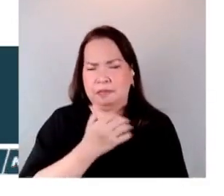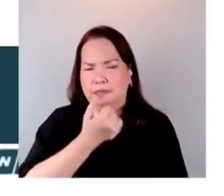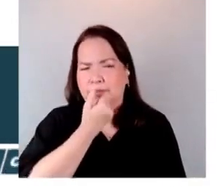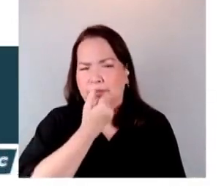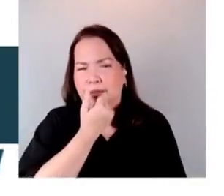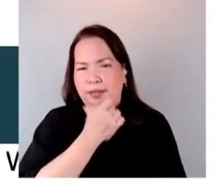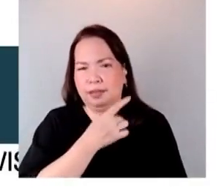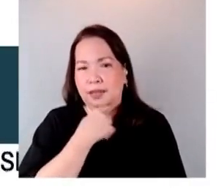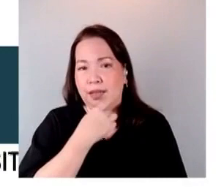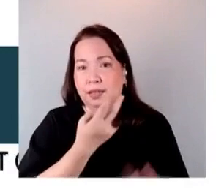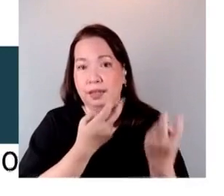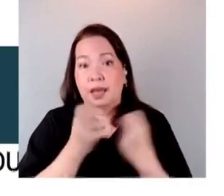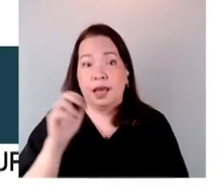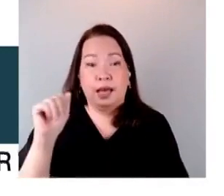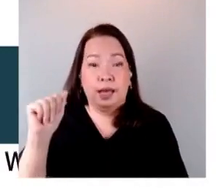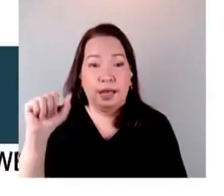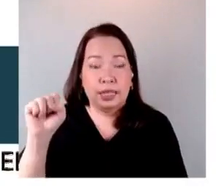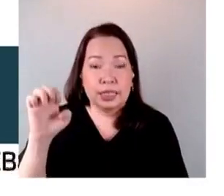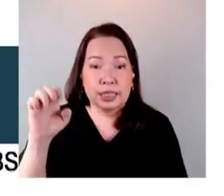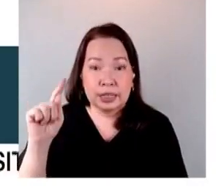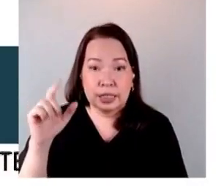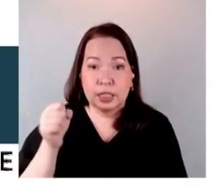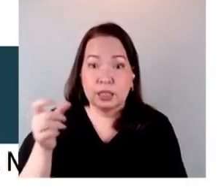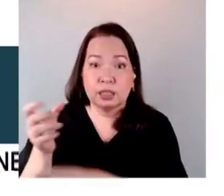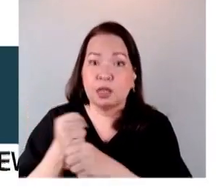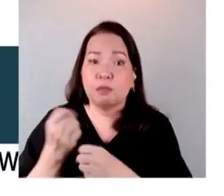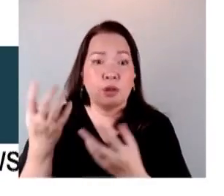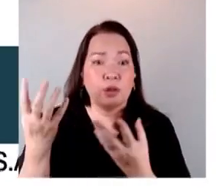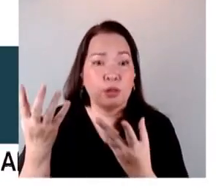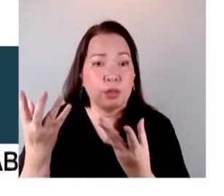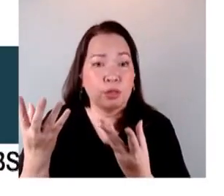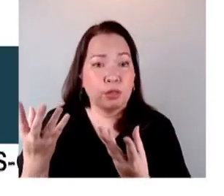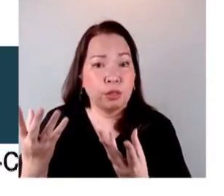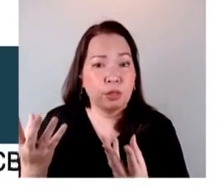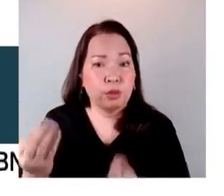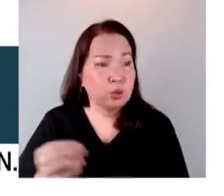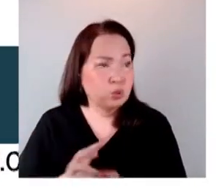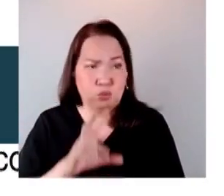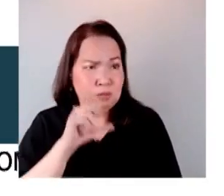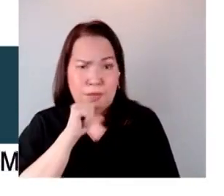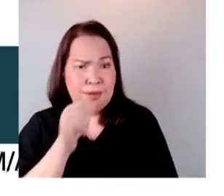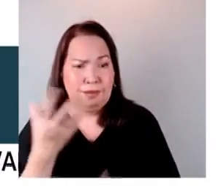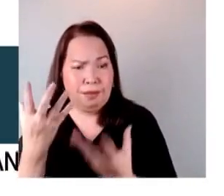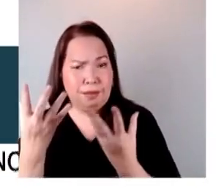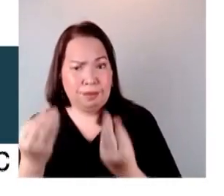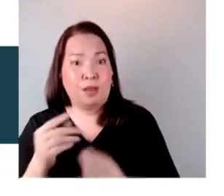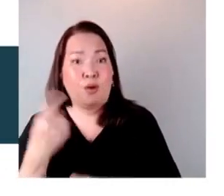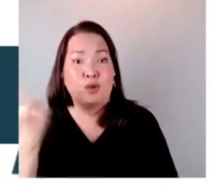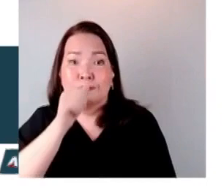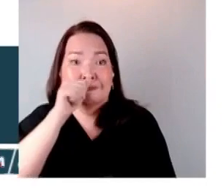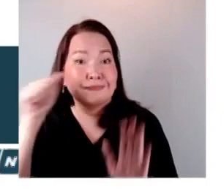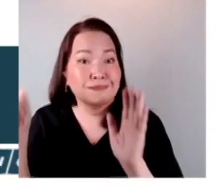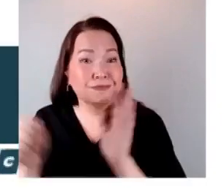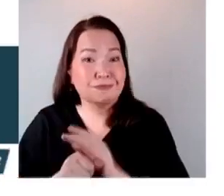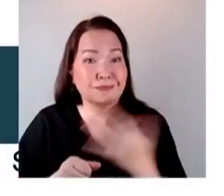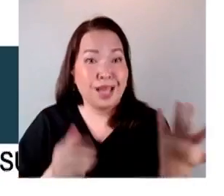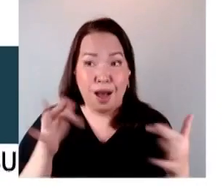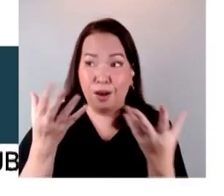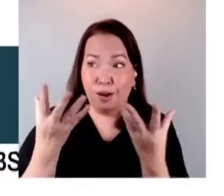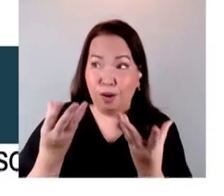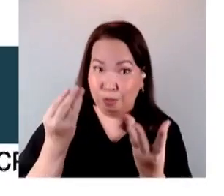said, the assets being to be recovered are dwindling. The assets to be recovered are not dwindling. They're hidden. How would he know that they're